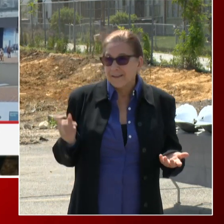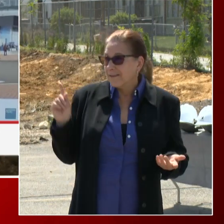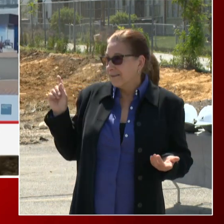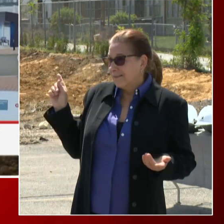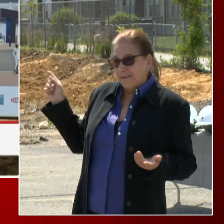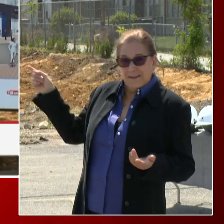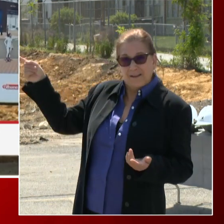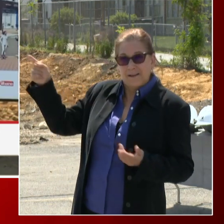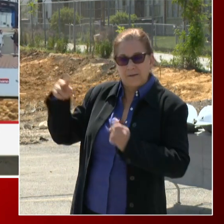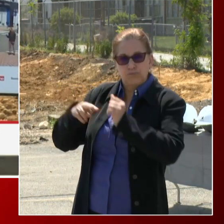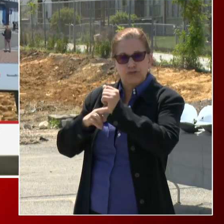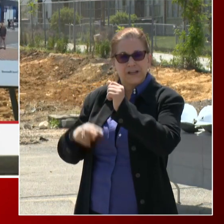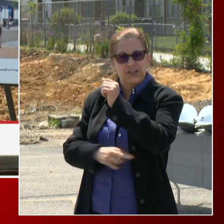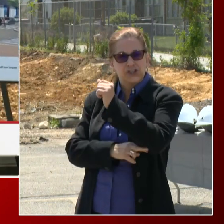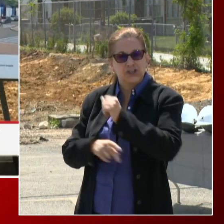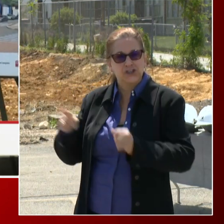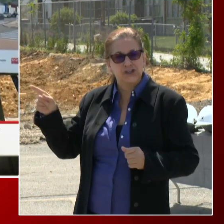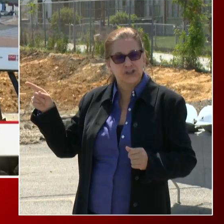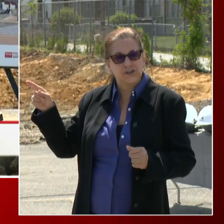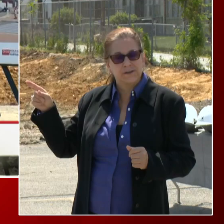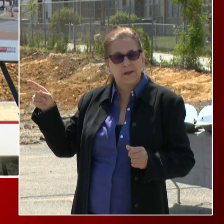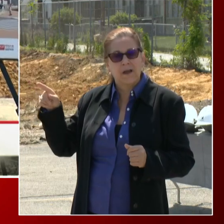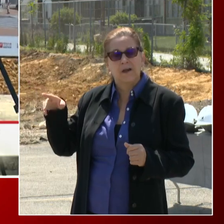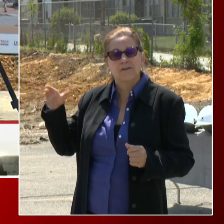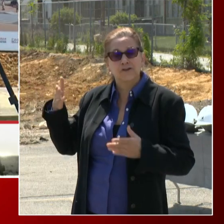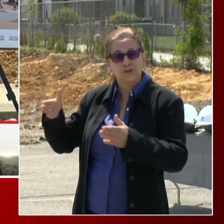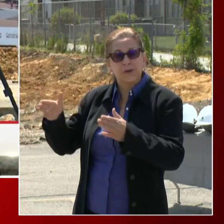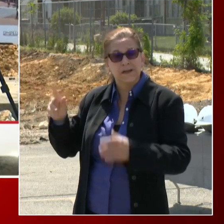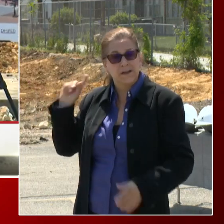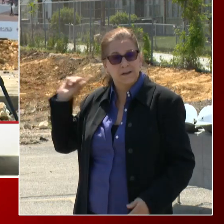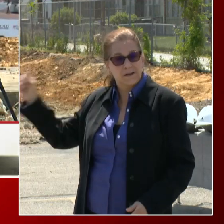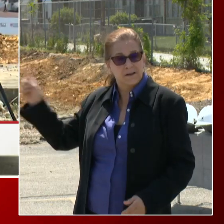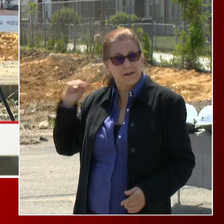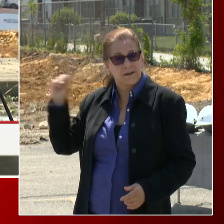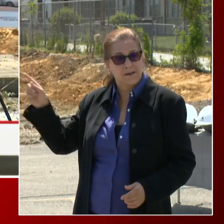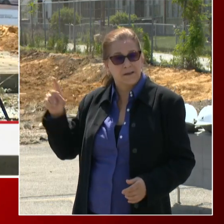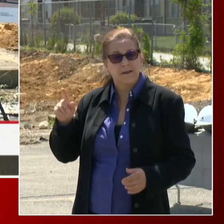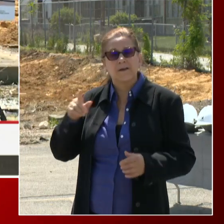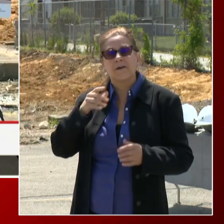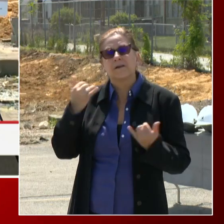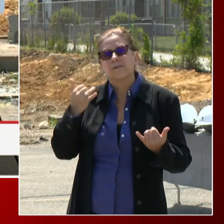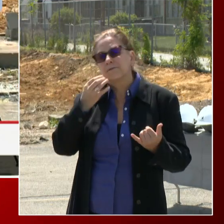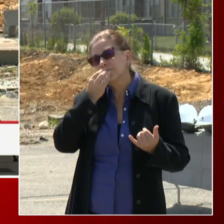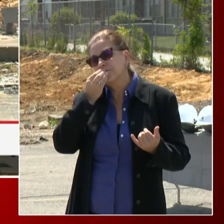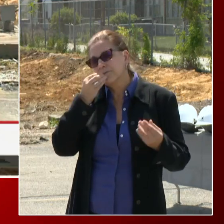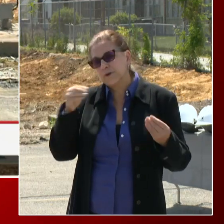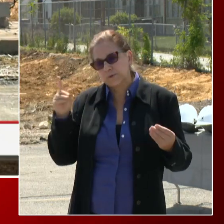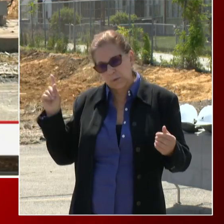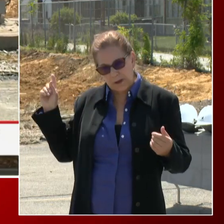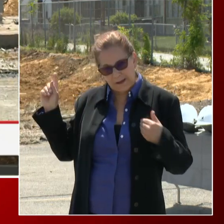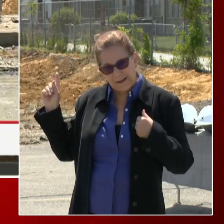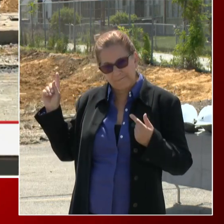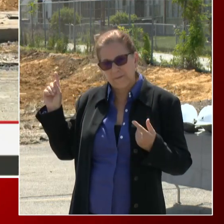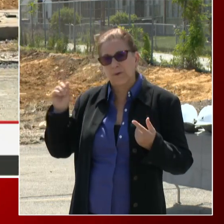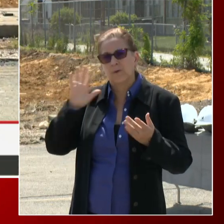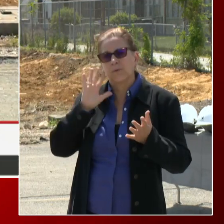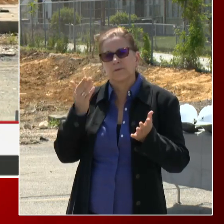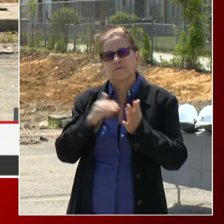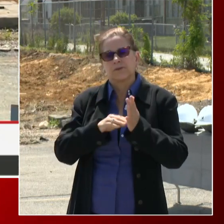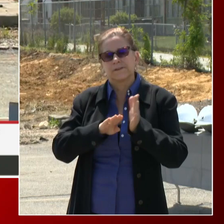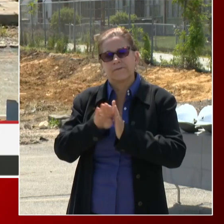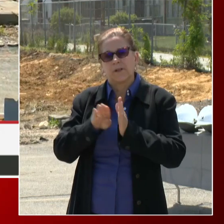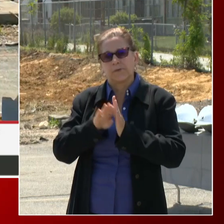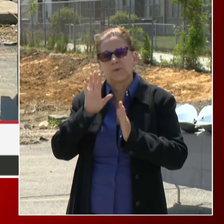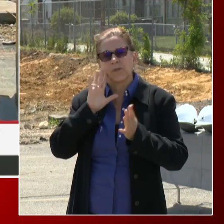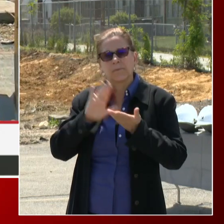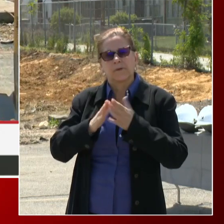and to the other side of the street, past where the current supermarket is going to be redeveloped into a vibrant town